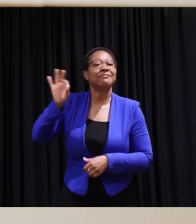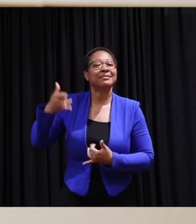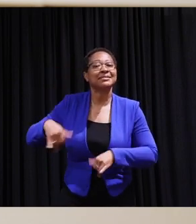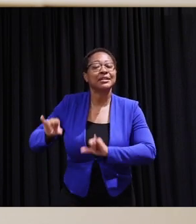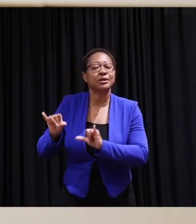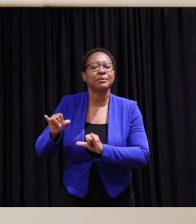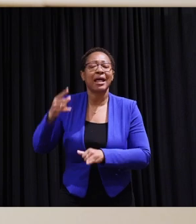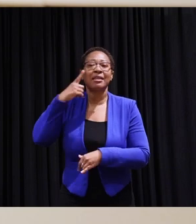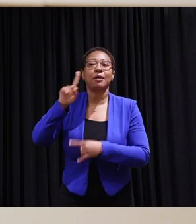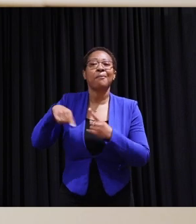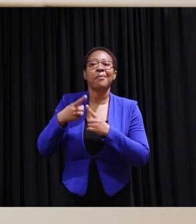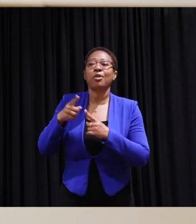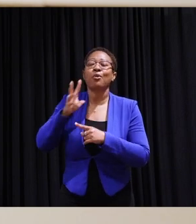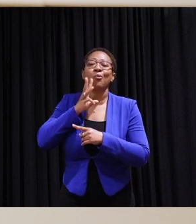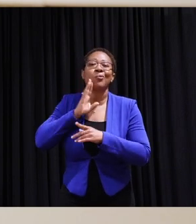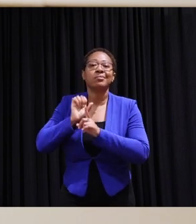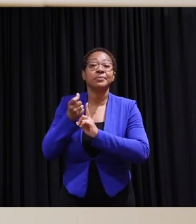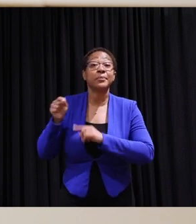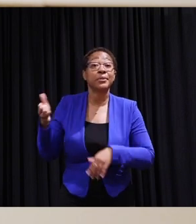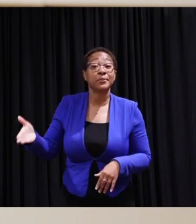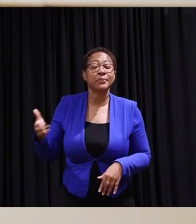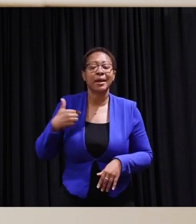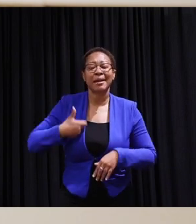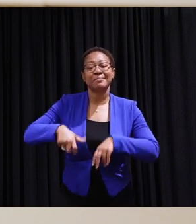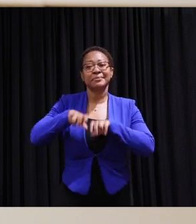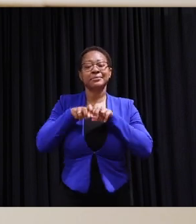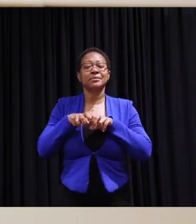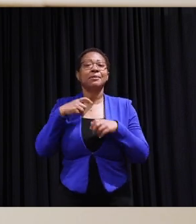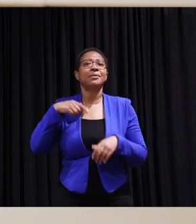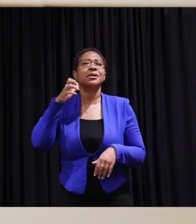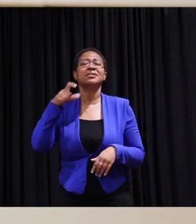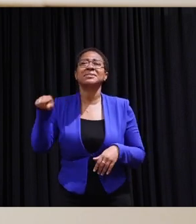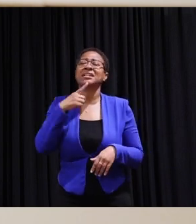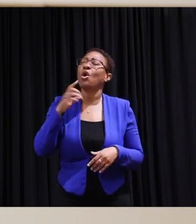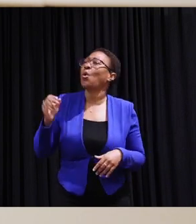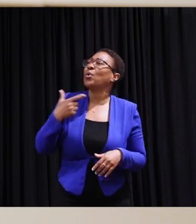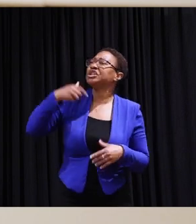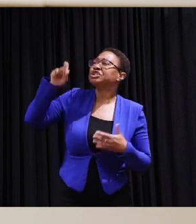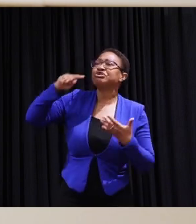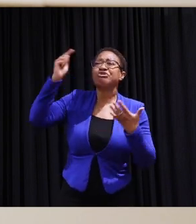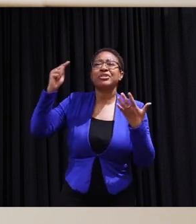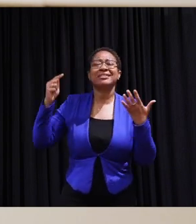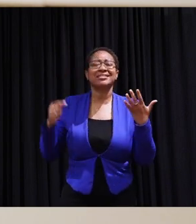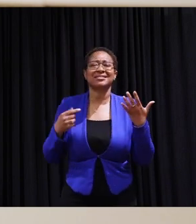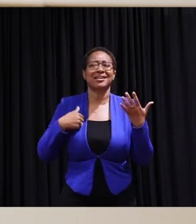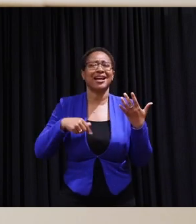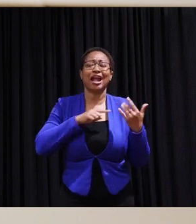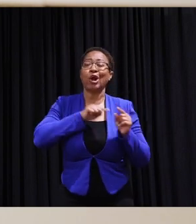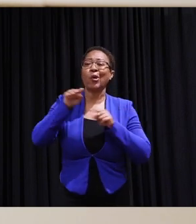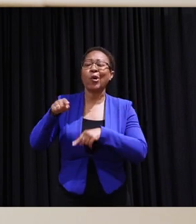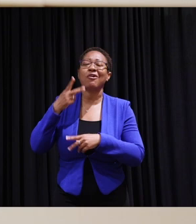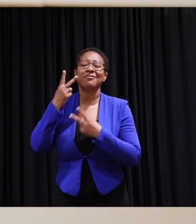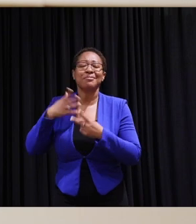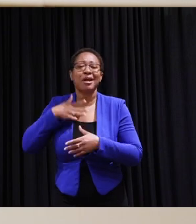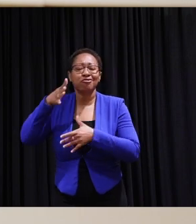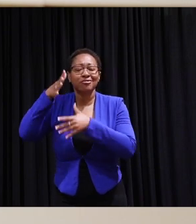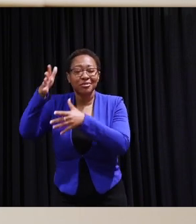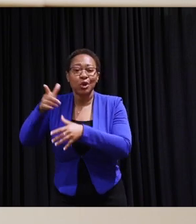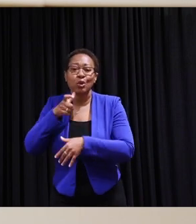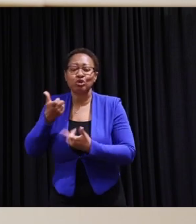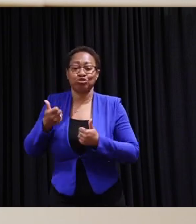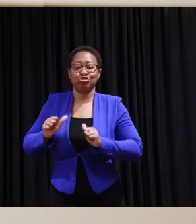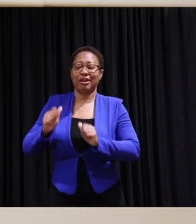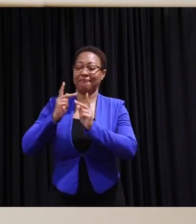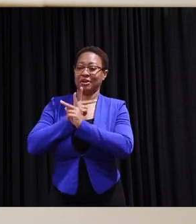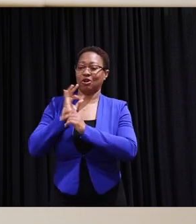thinking about the water crisis there, as I'm sitting at the table and I'm hearing people say, oh, we should do this and we should do that. And then I go visit my grandparents who are